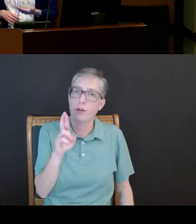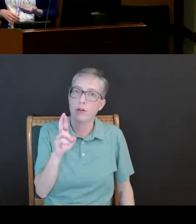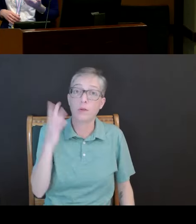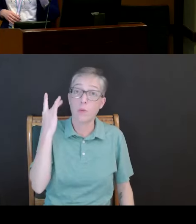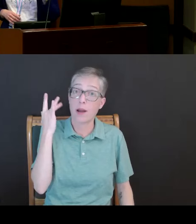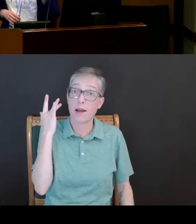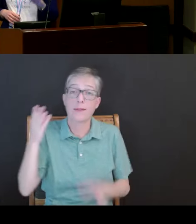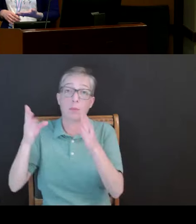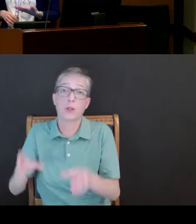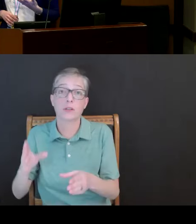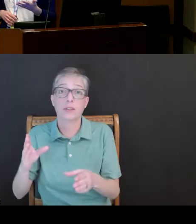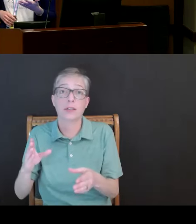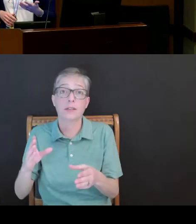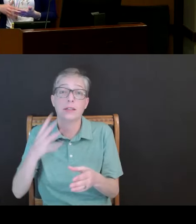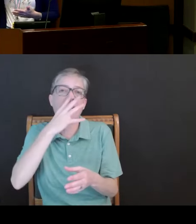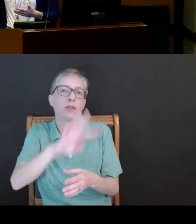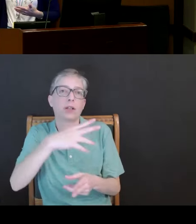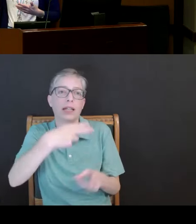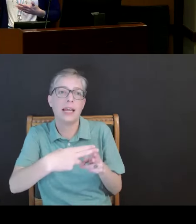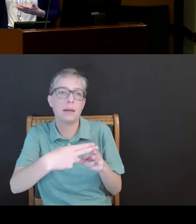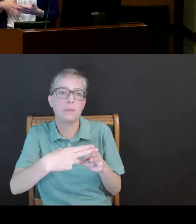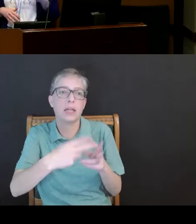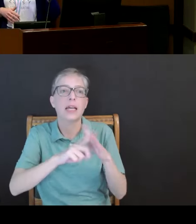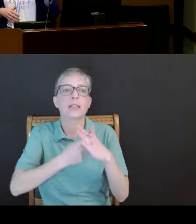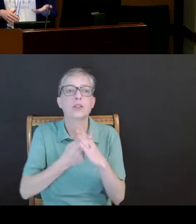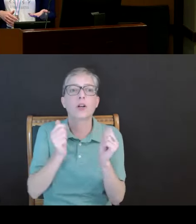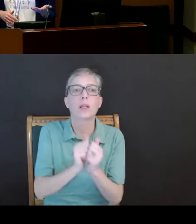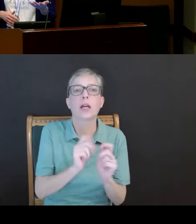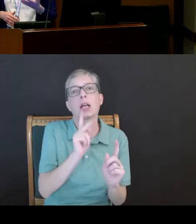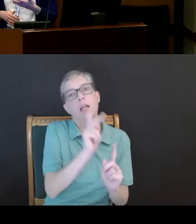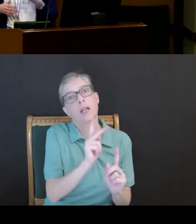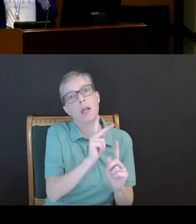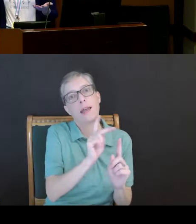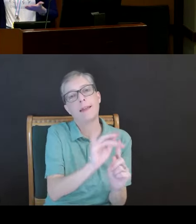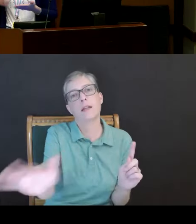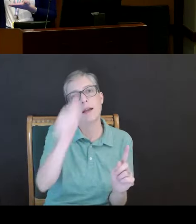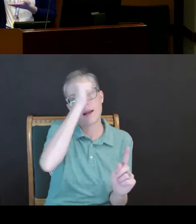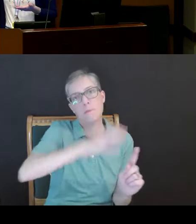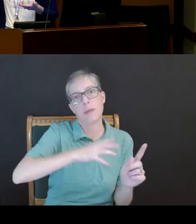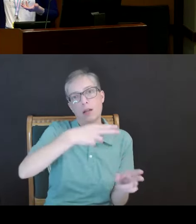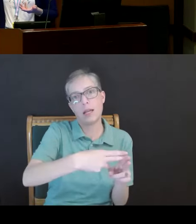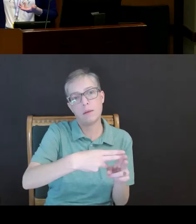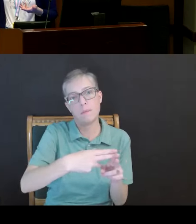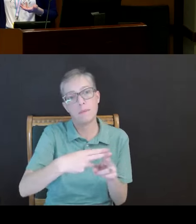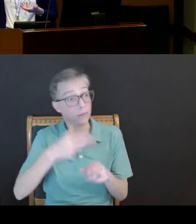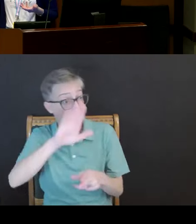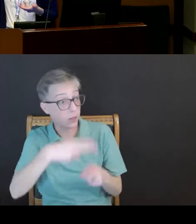name. It started with a k, and a male name was used instead of a female name, asking, is this your